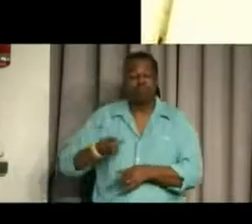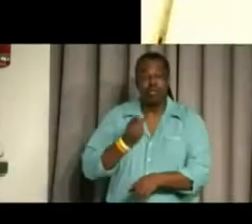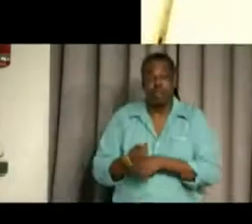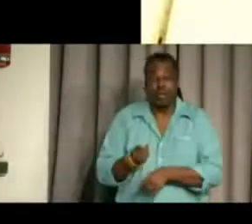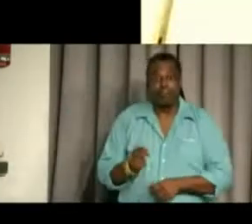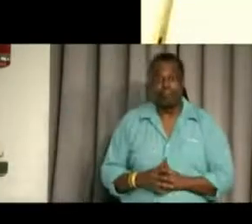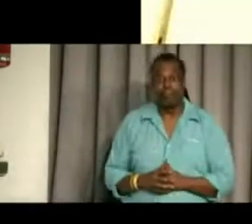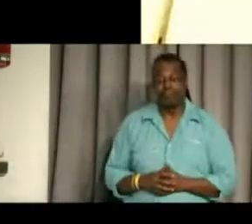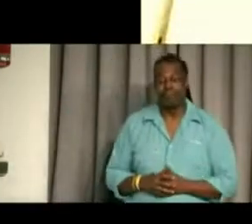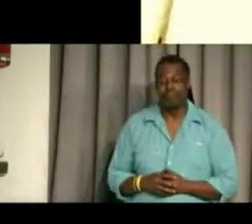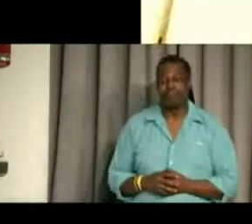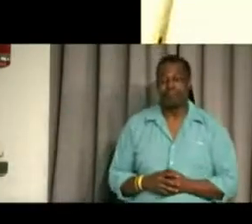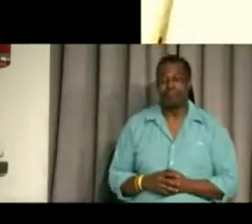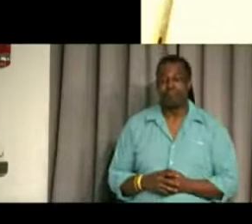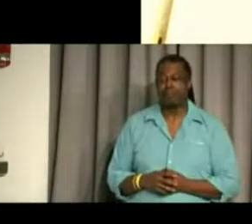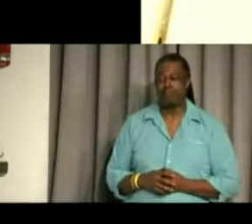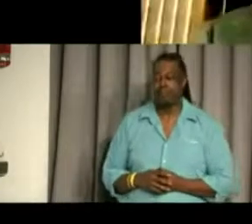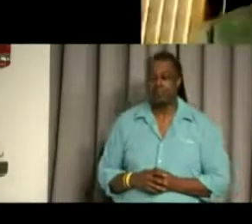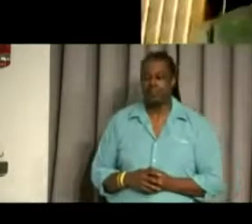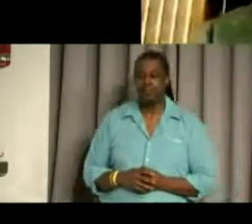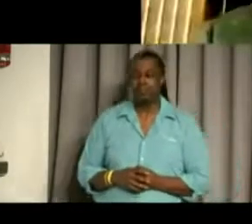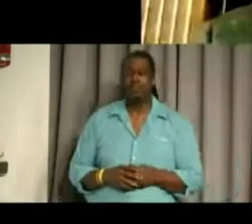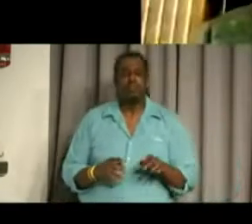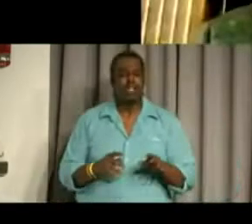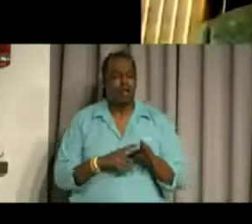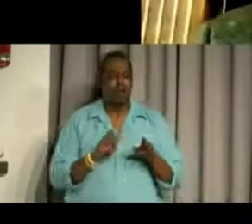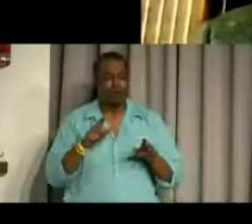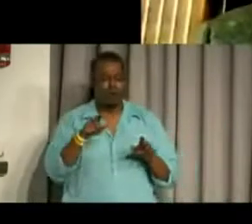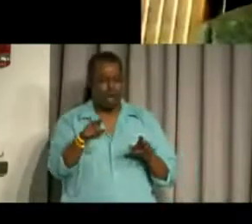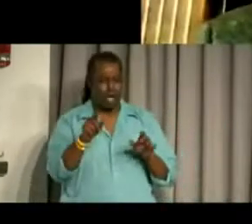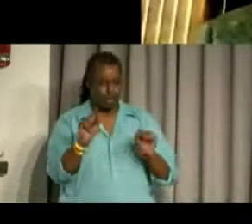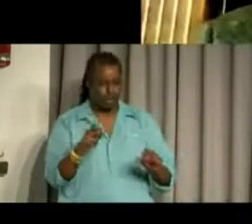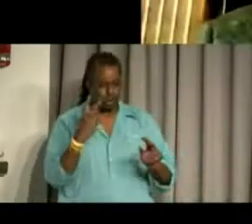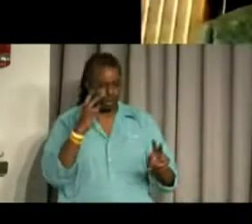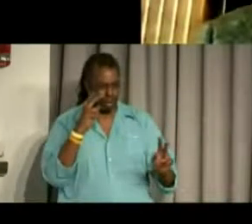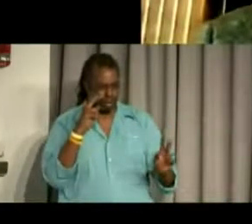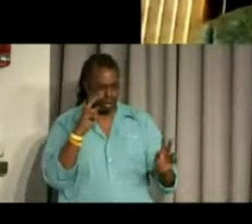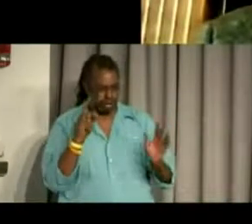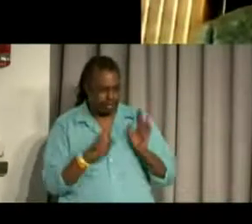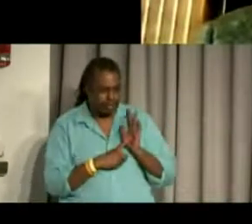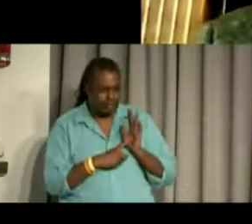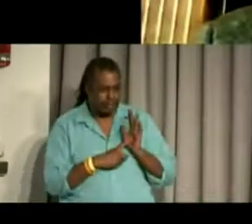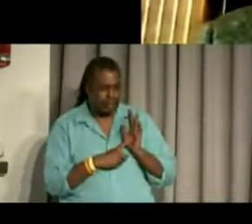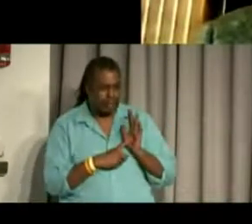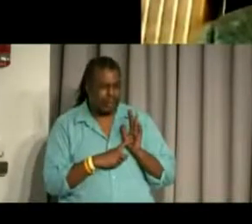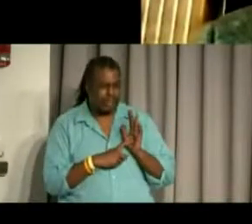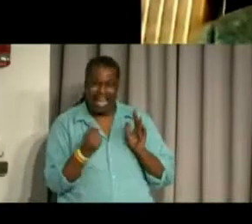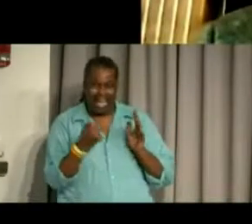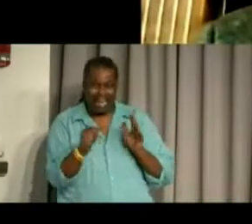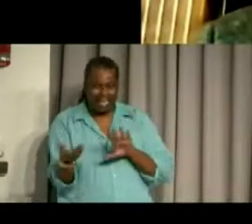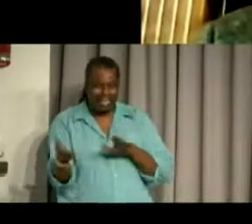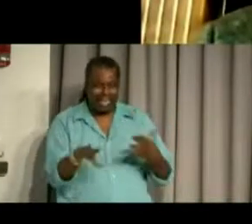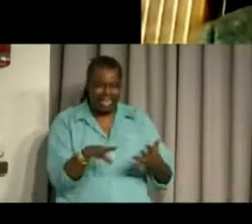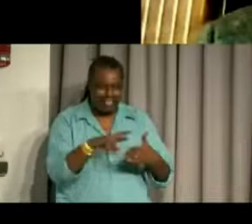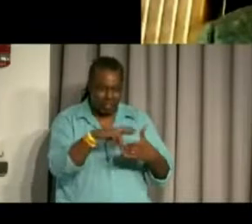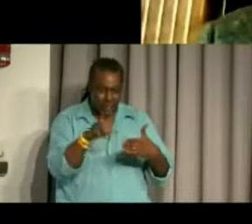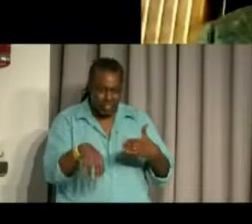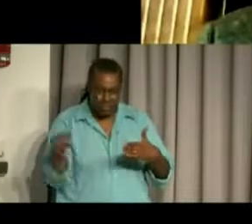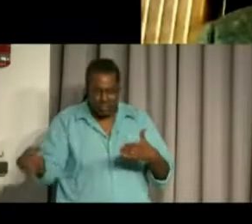correct. And from what you were able to observe, were there deaths as a result of all of